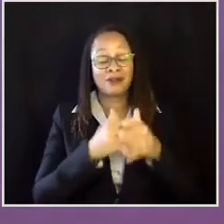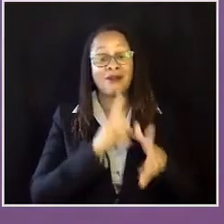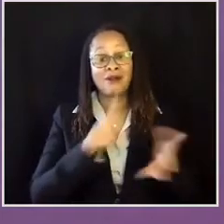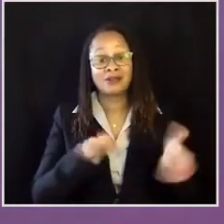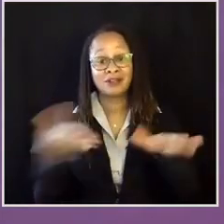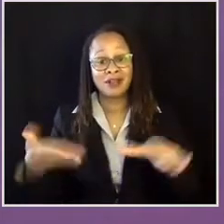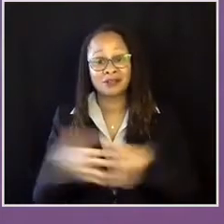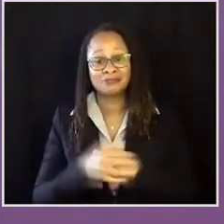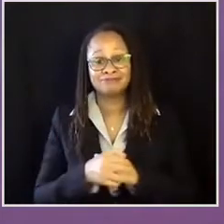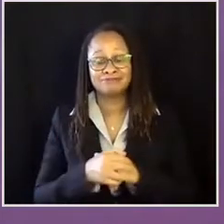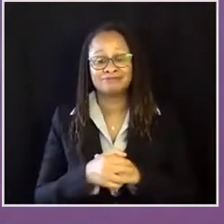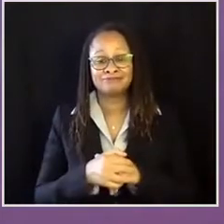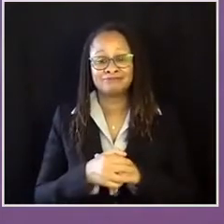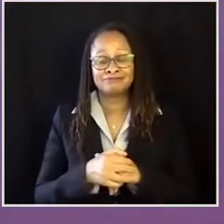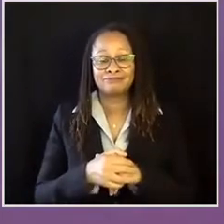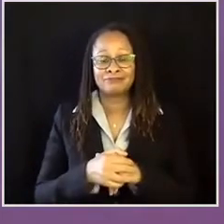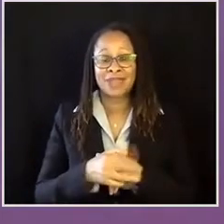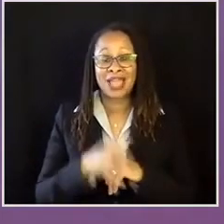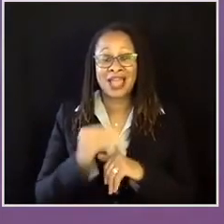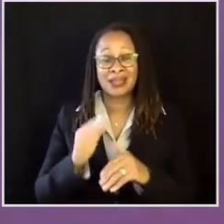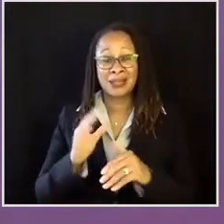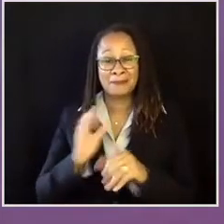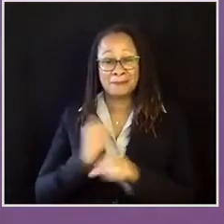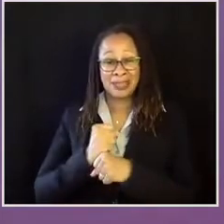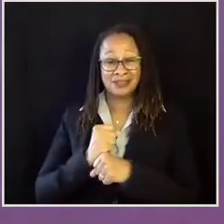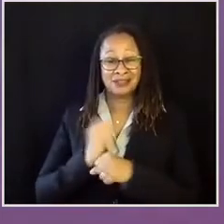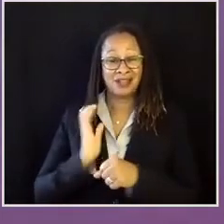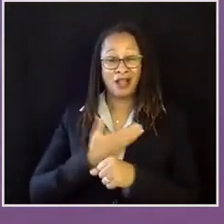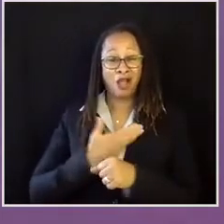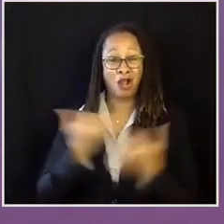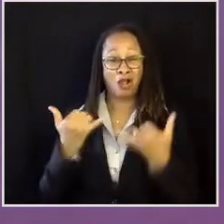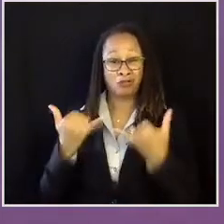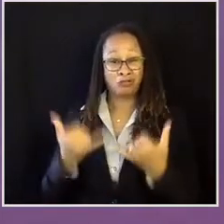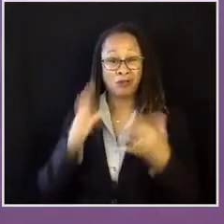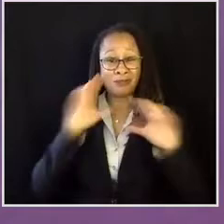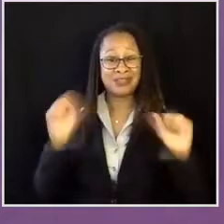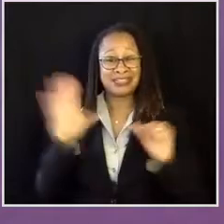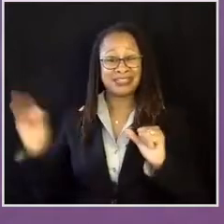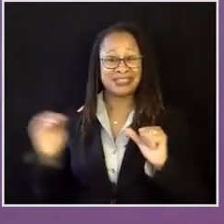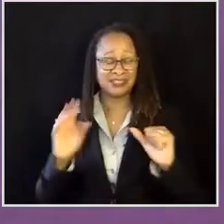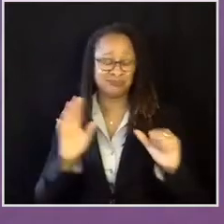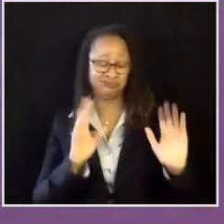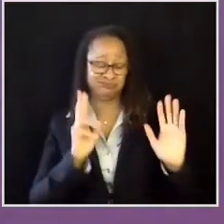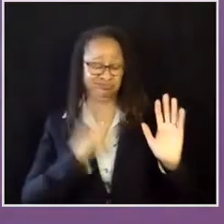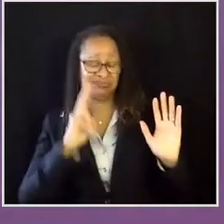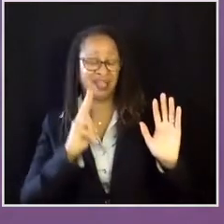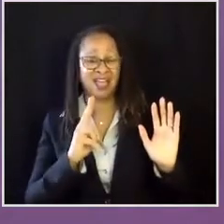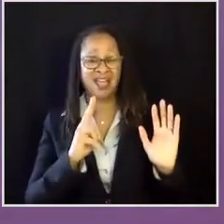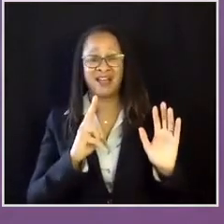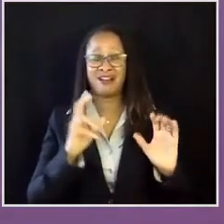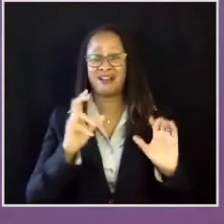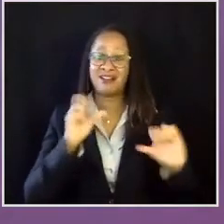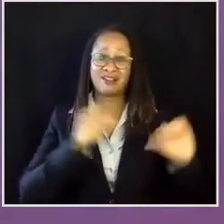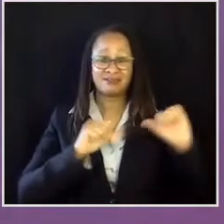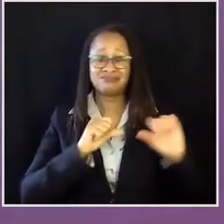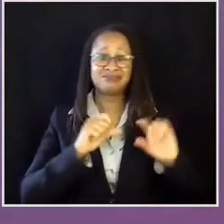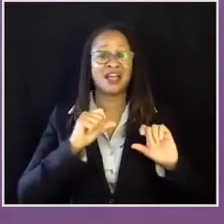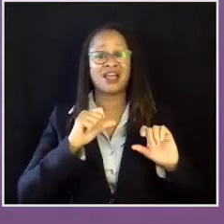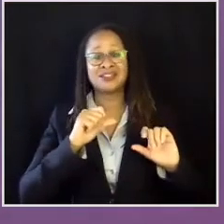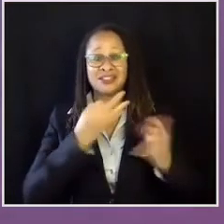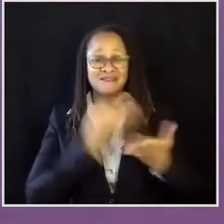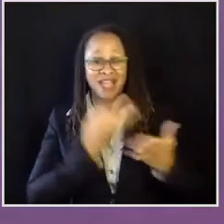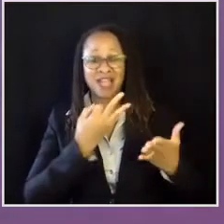Trump's climate denialism, his disdain for science and facts, all the more unconscionable. Once